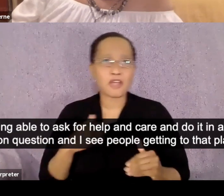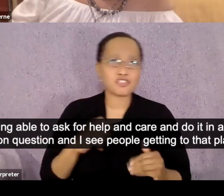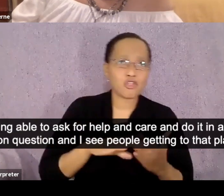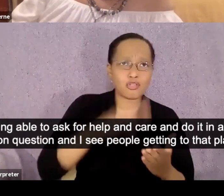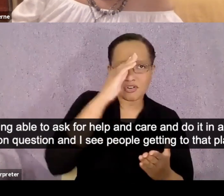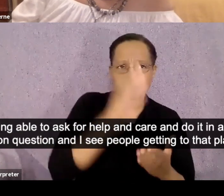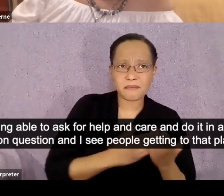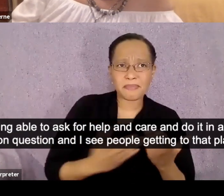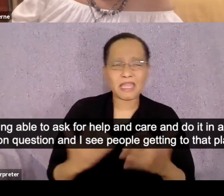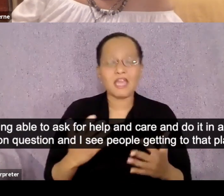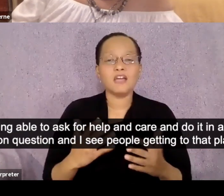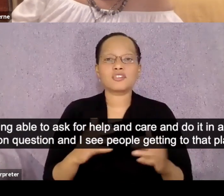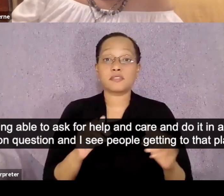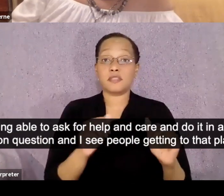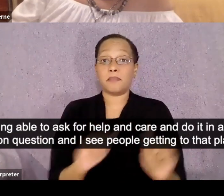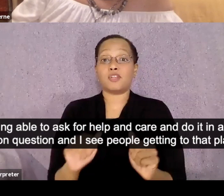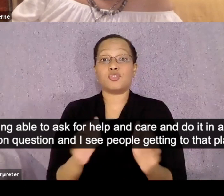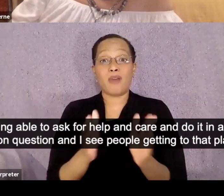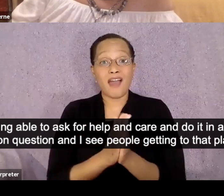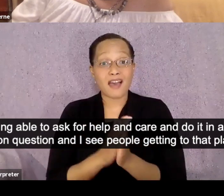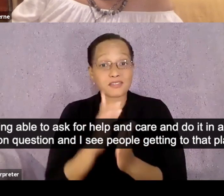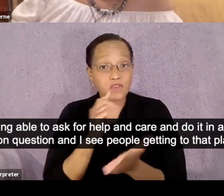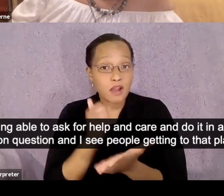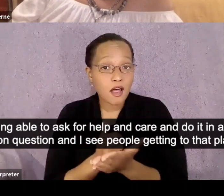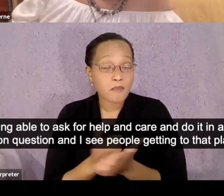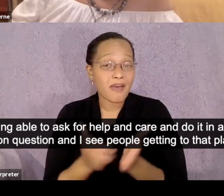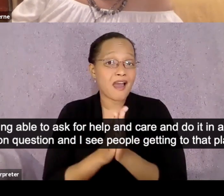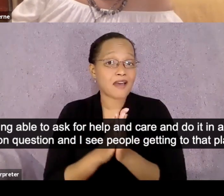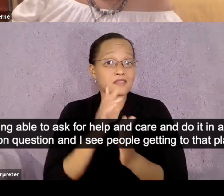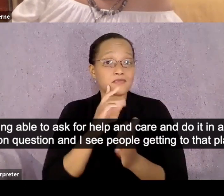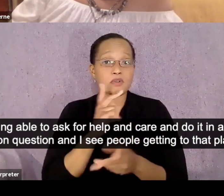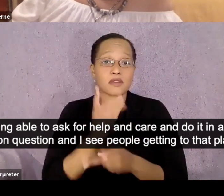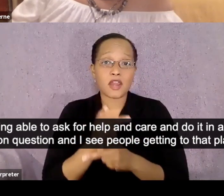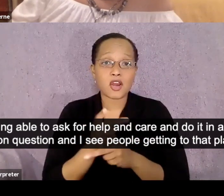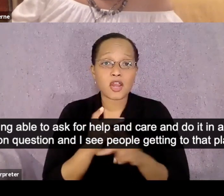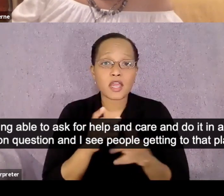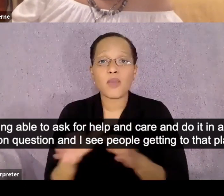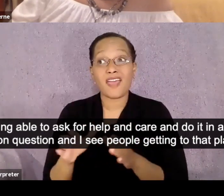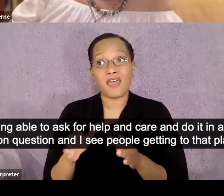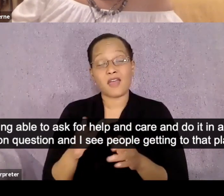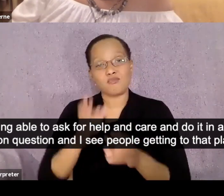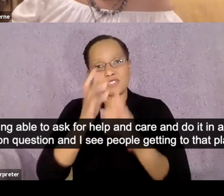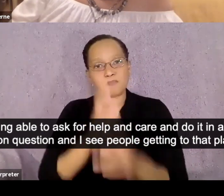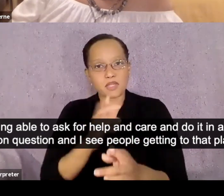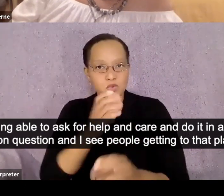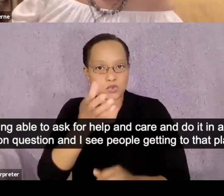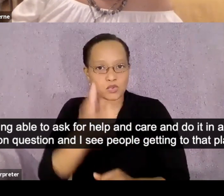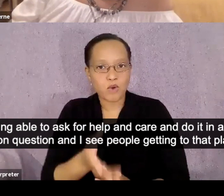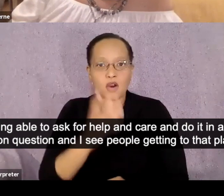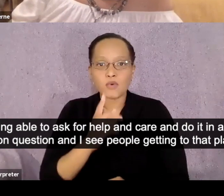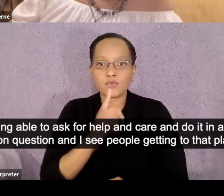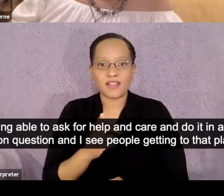for help and care and do it in a way where your autonomy is respected. It's the $6 million question. And I see